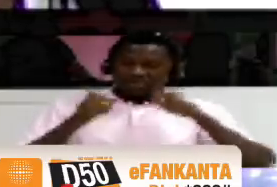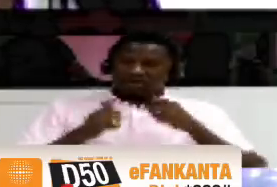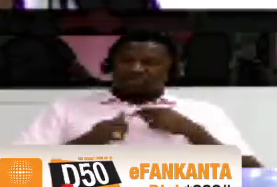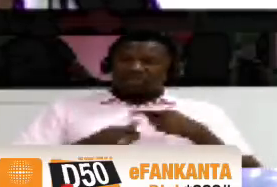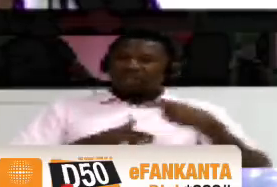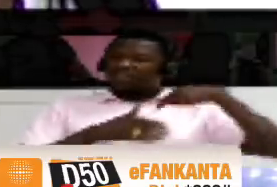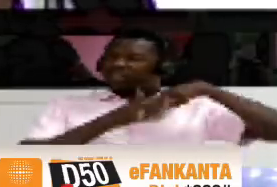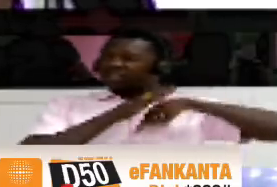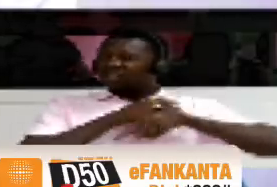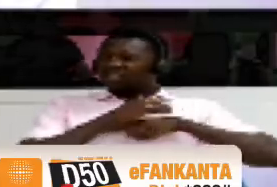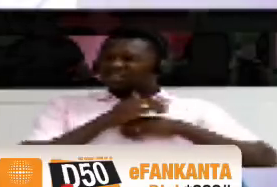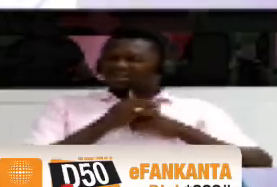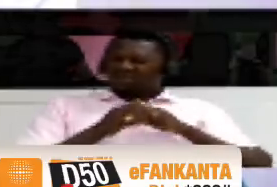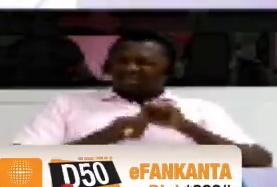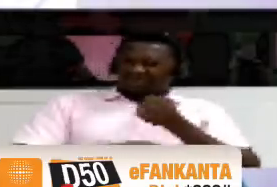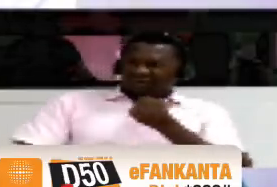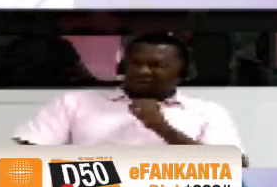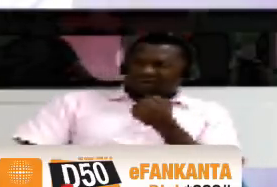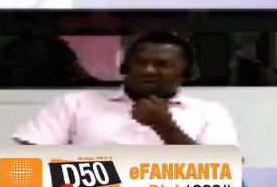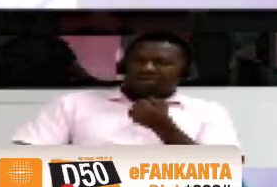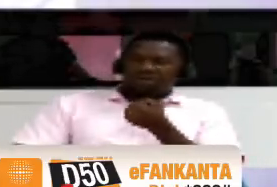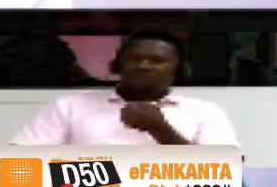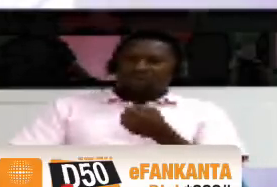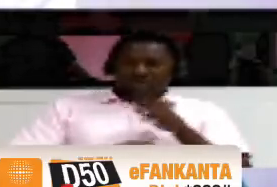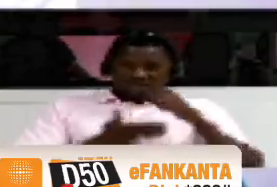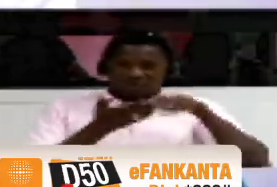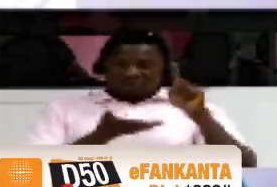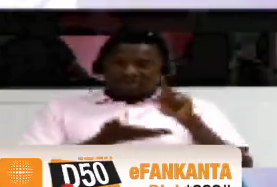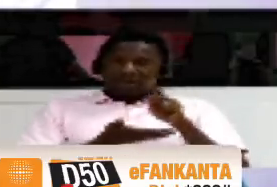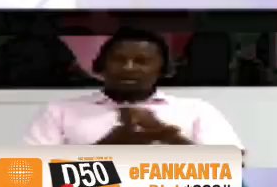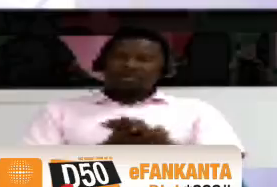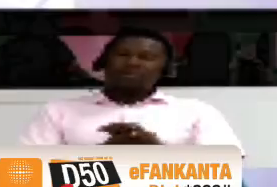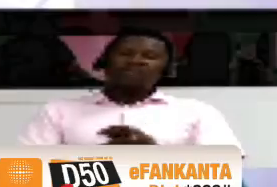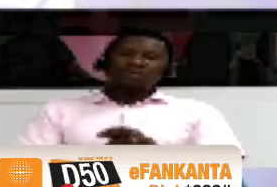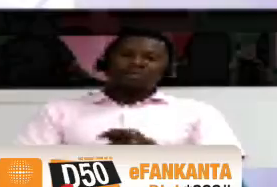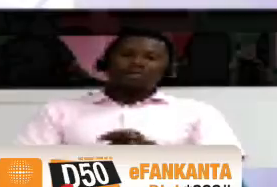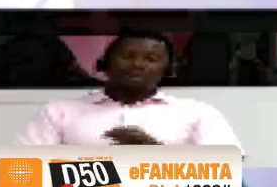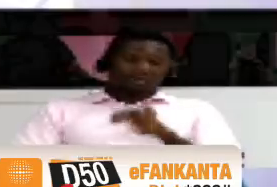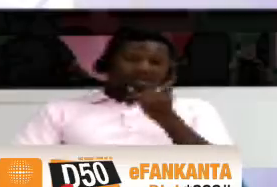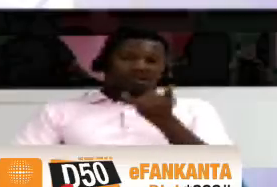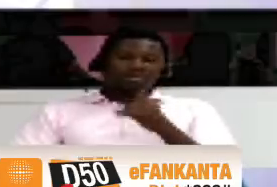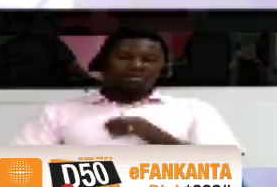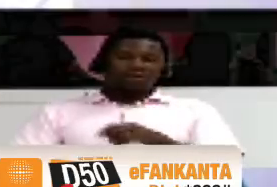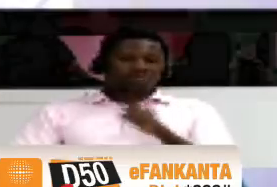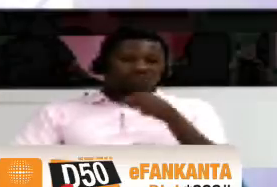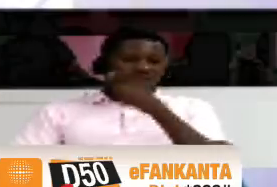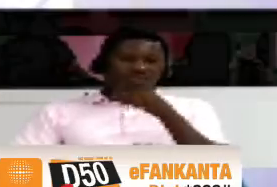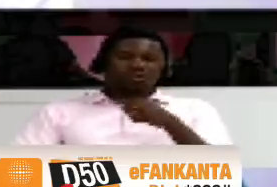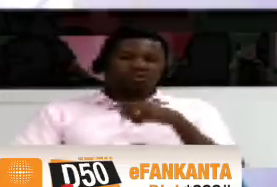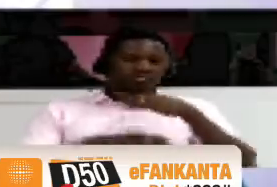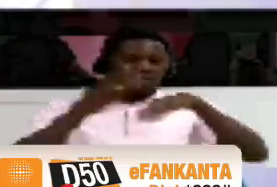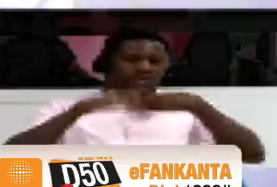internal complications. Yes. Is that correct? Seems to be a foul play.